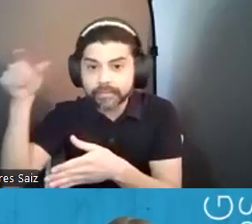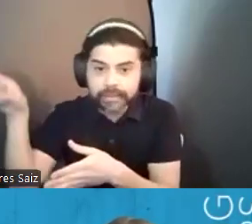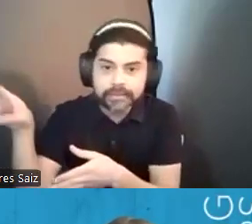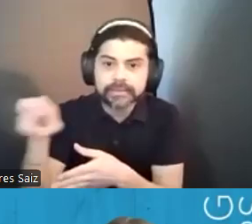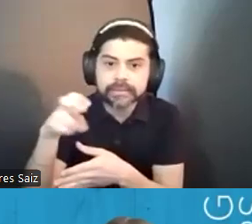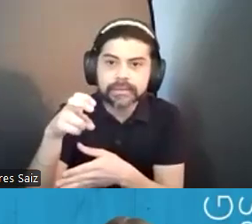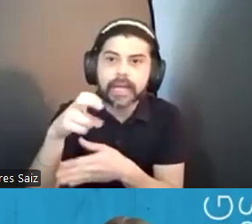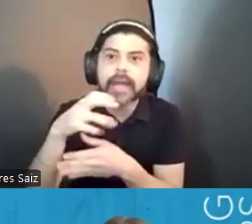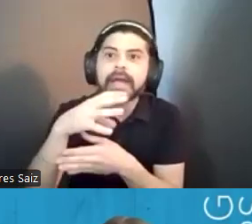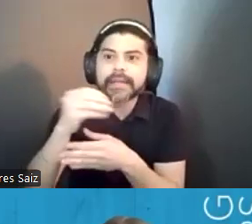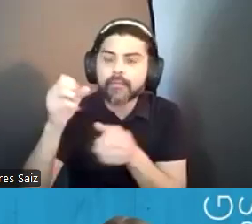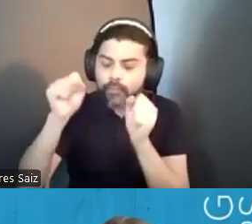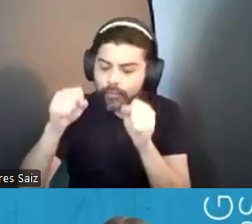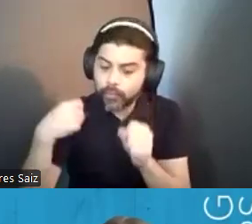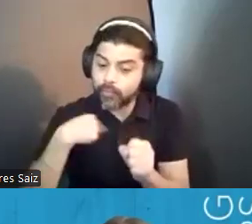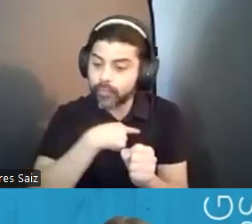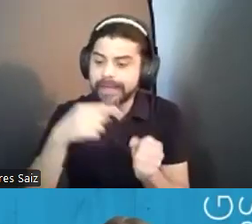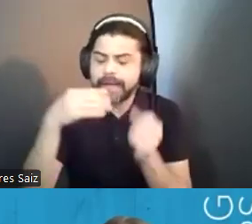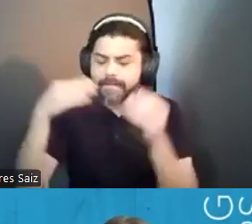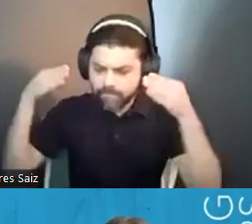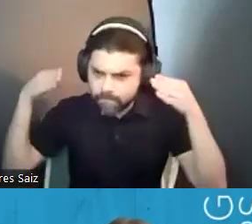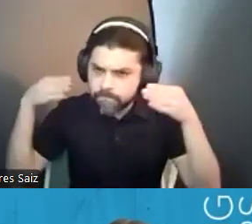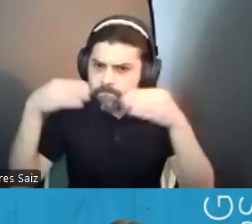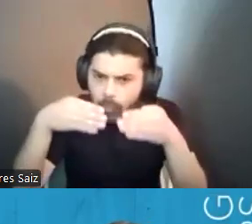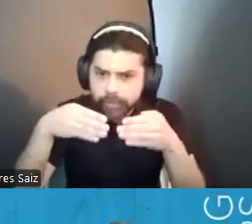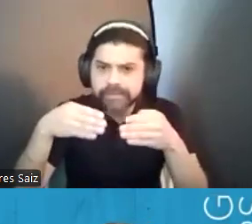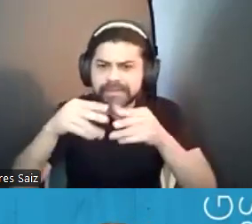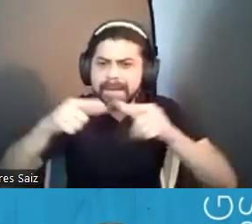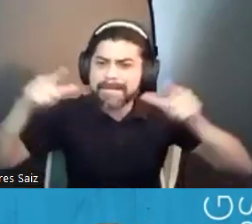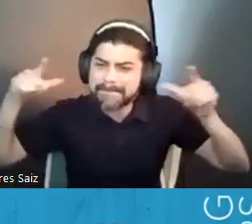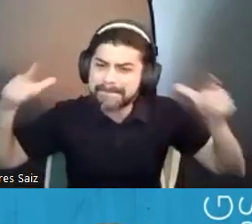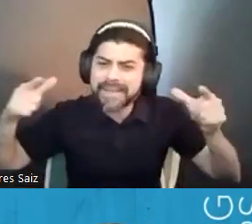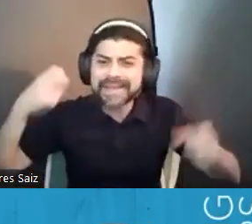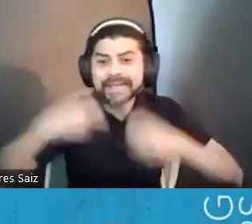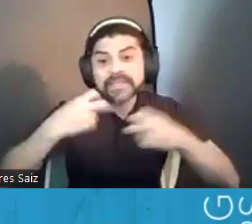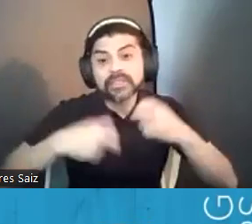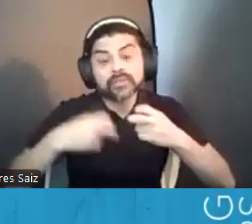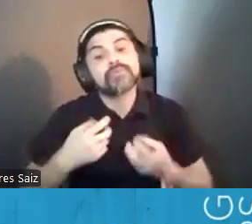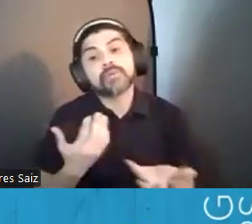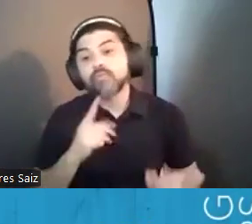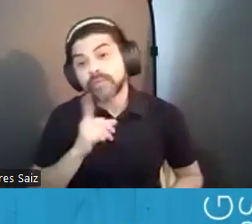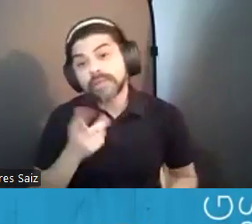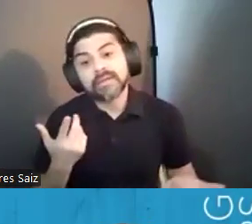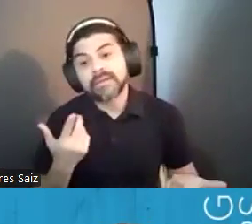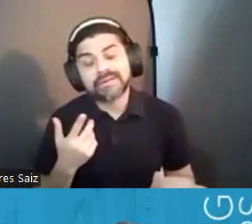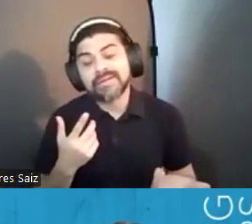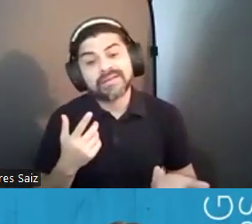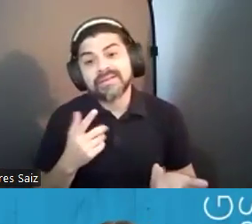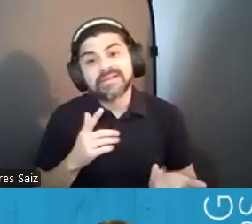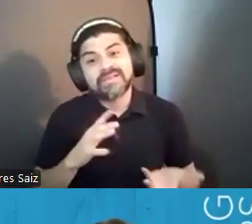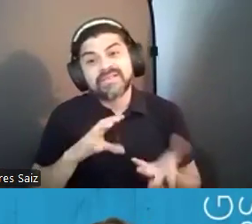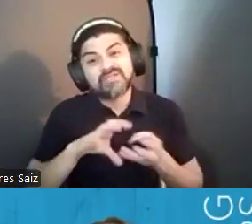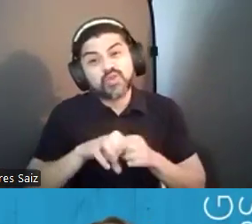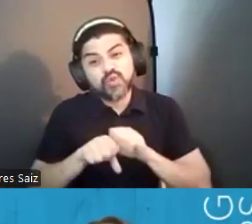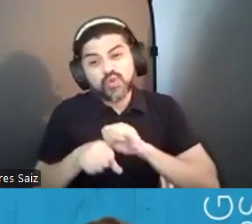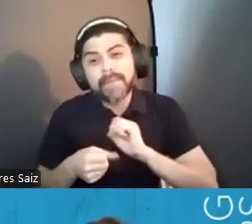honing in on the big issues that really are crippling so many